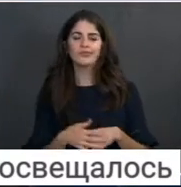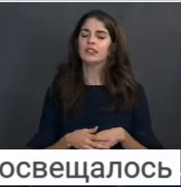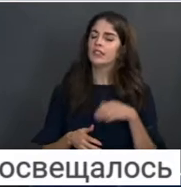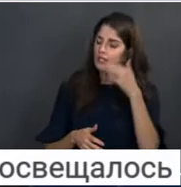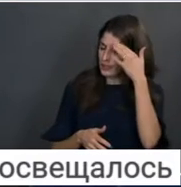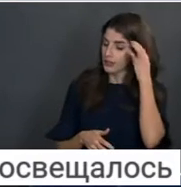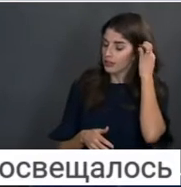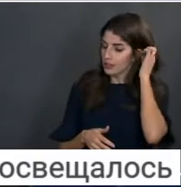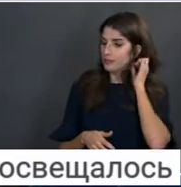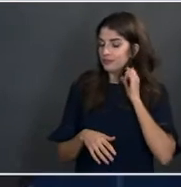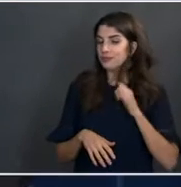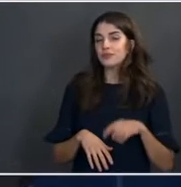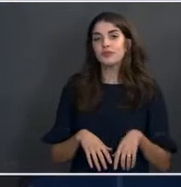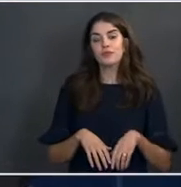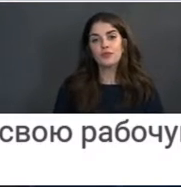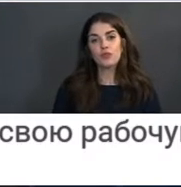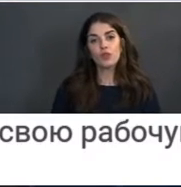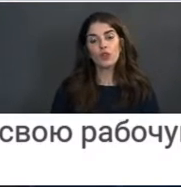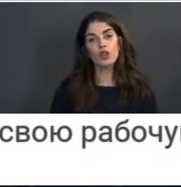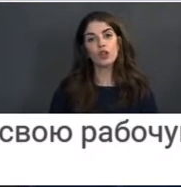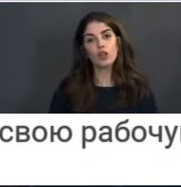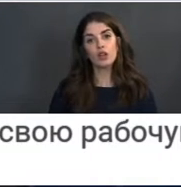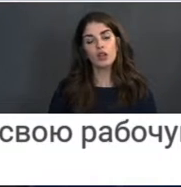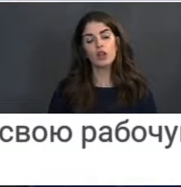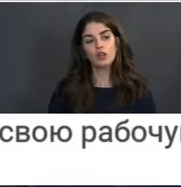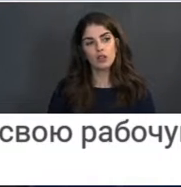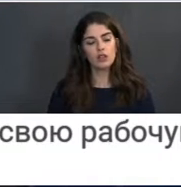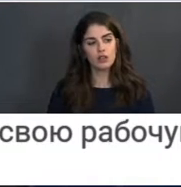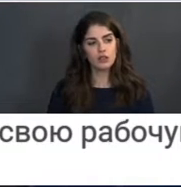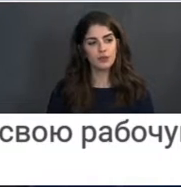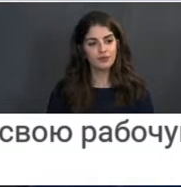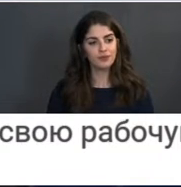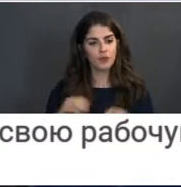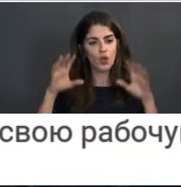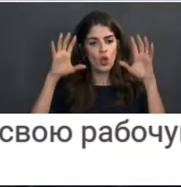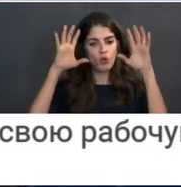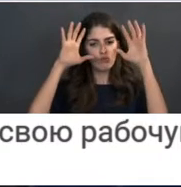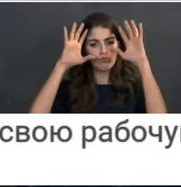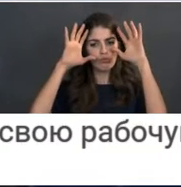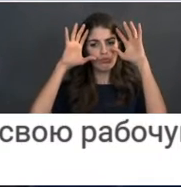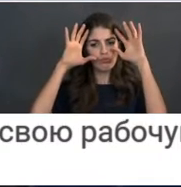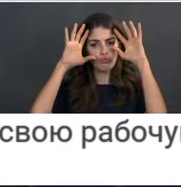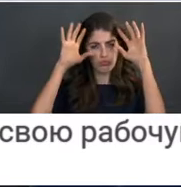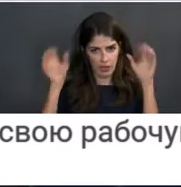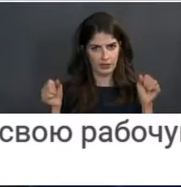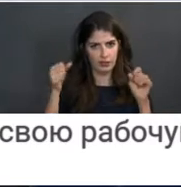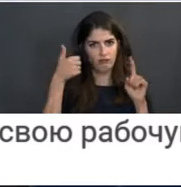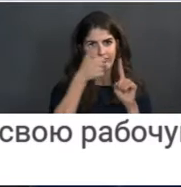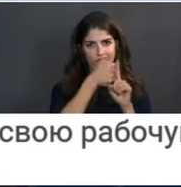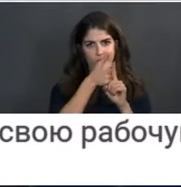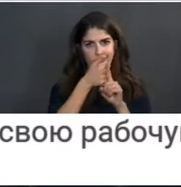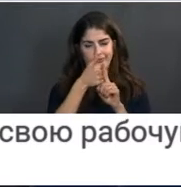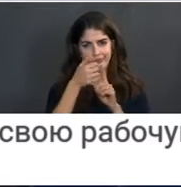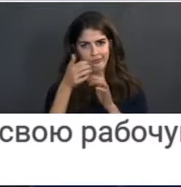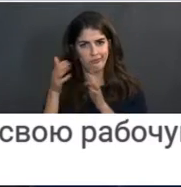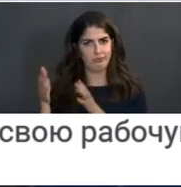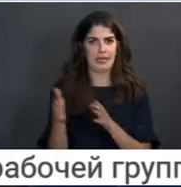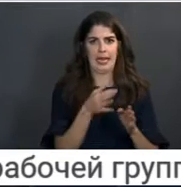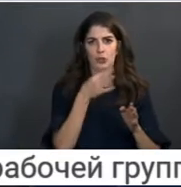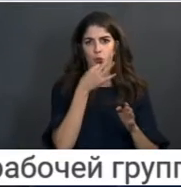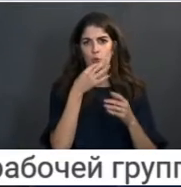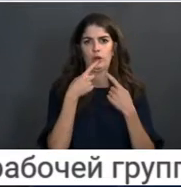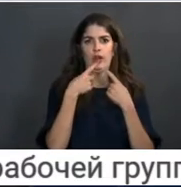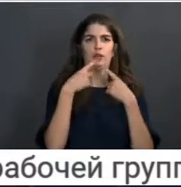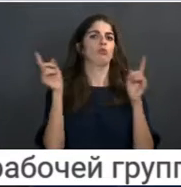it's of course been widely reported that the president is planning to announce his task